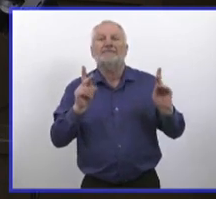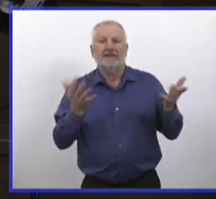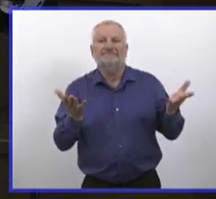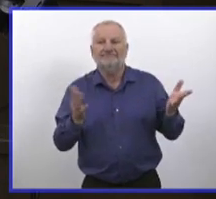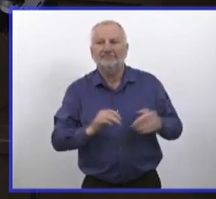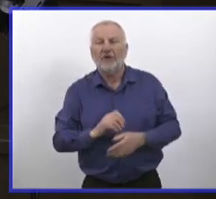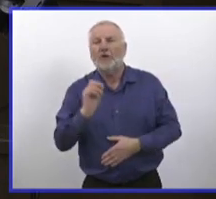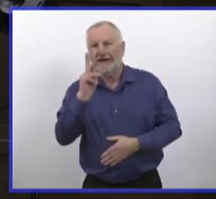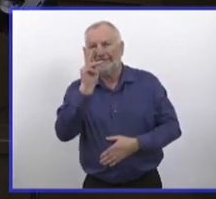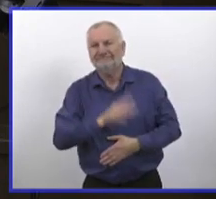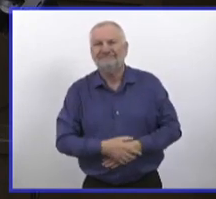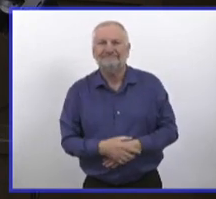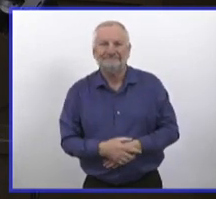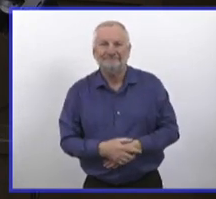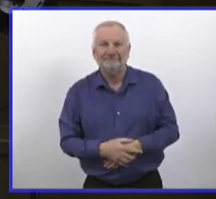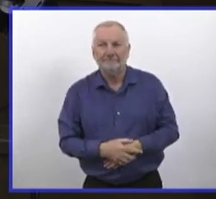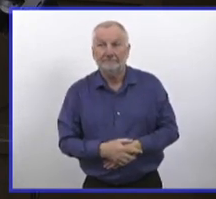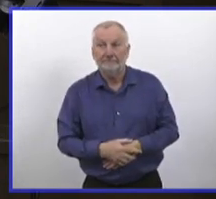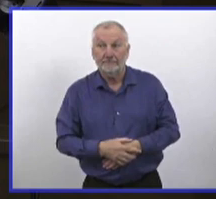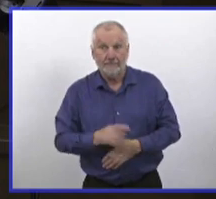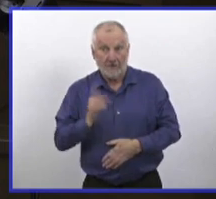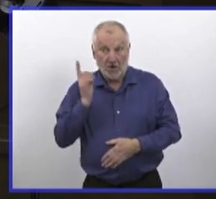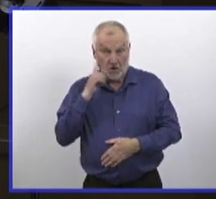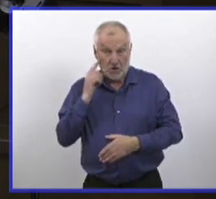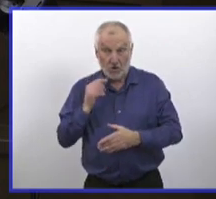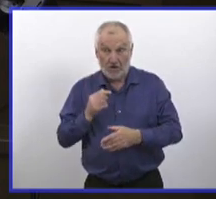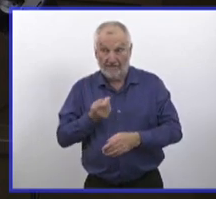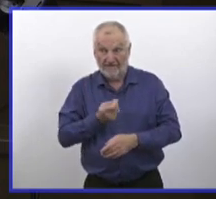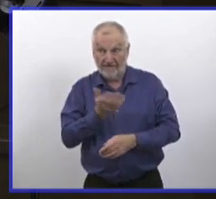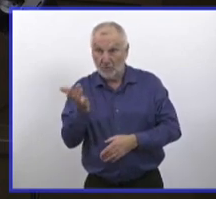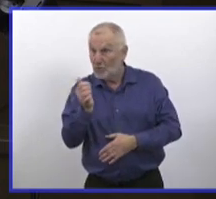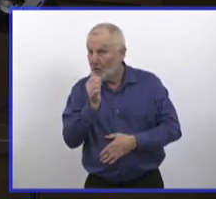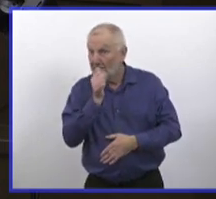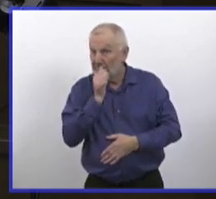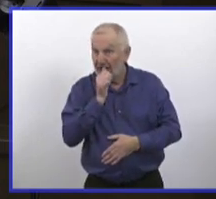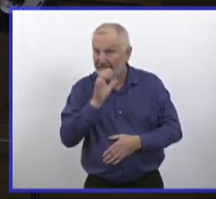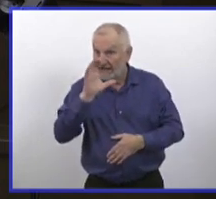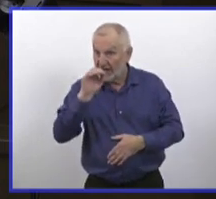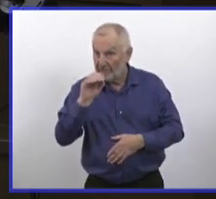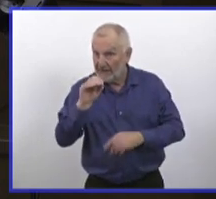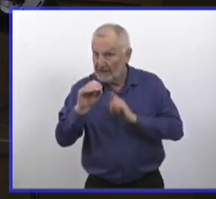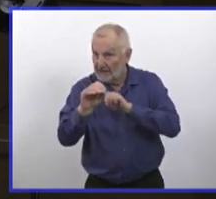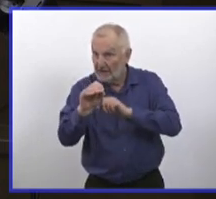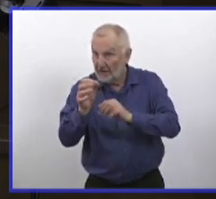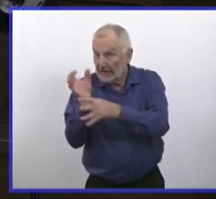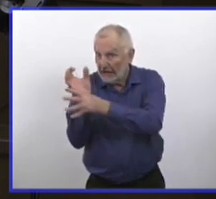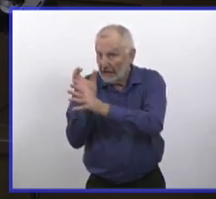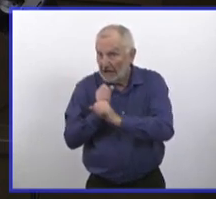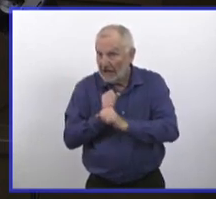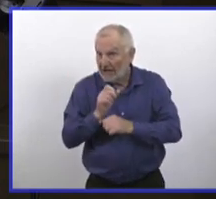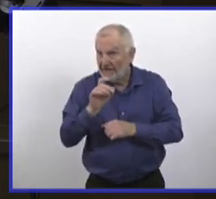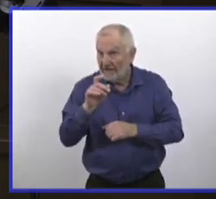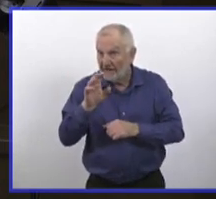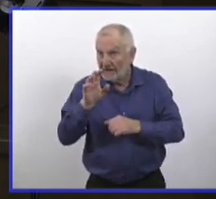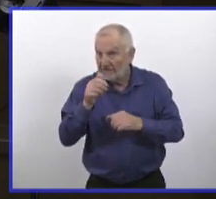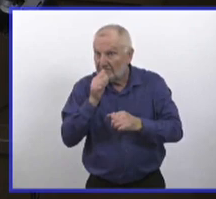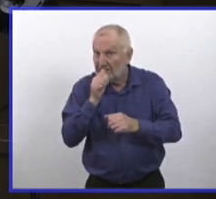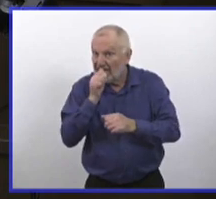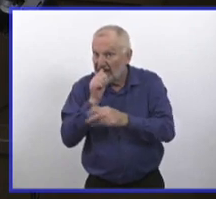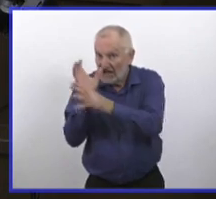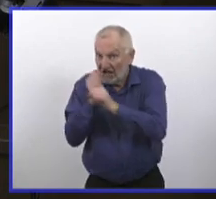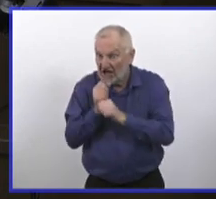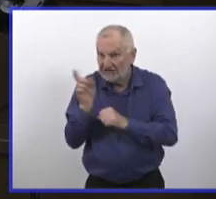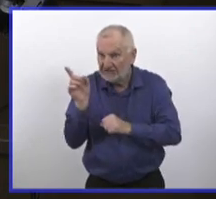private acquisition by private firms of vaccine supplies. What is the province's position